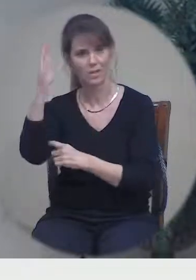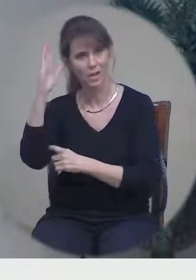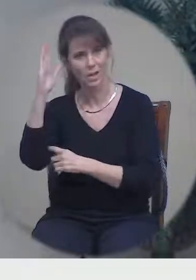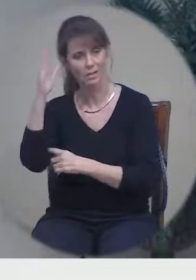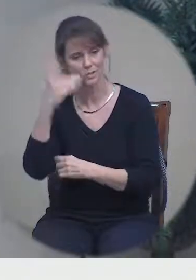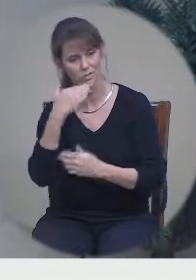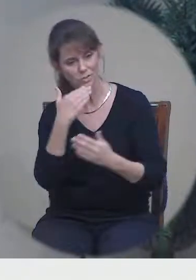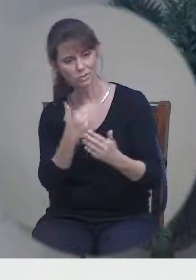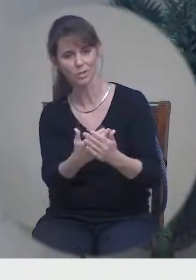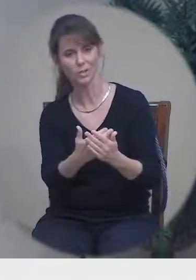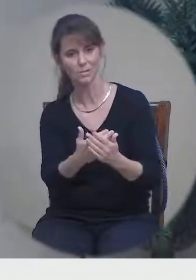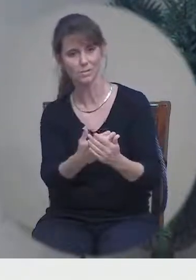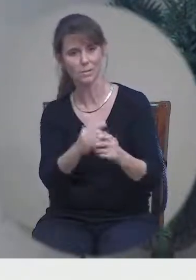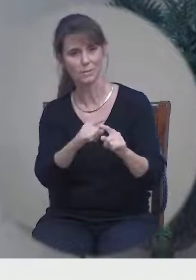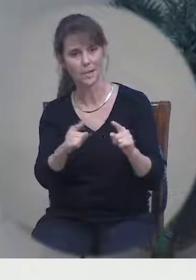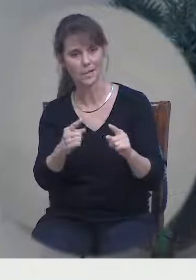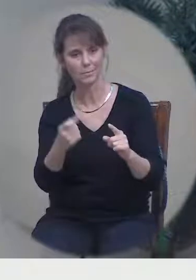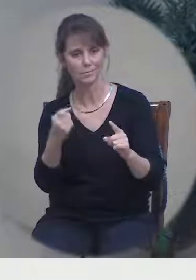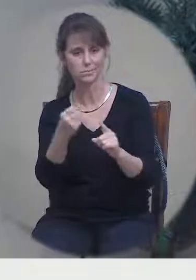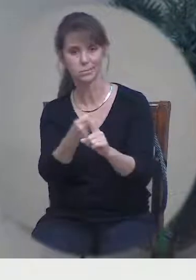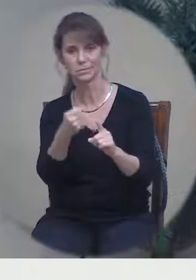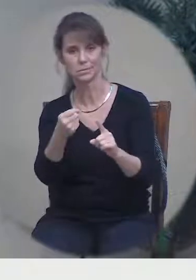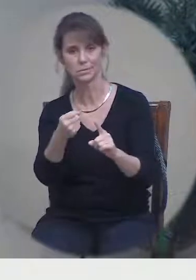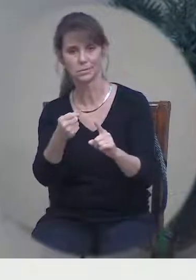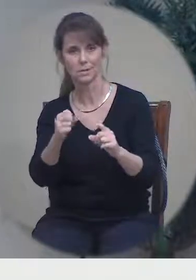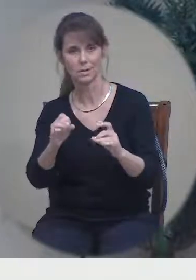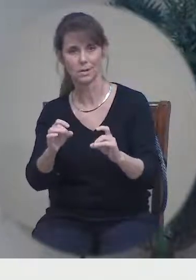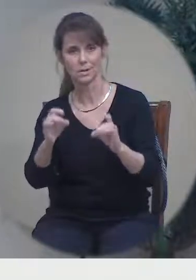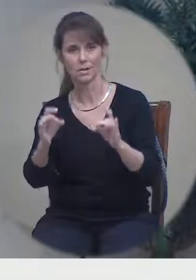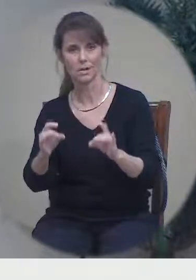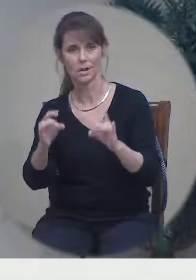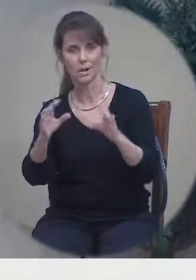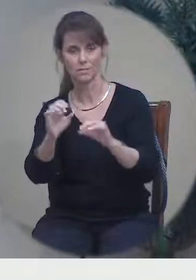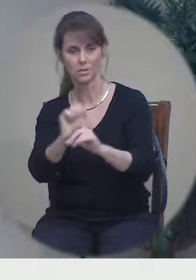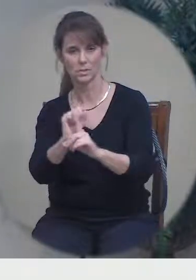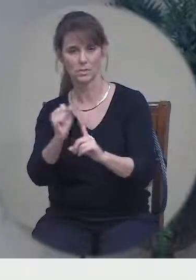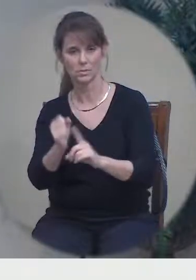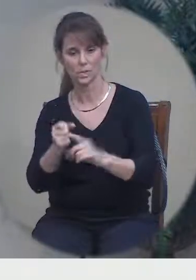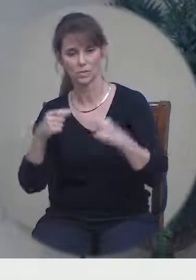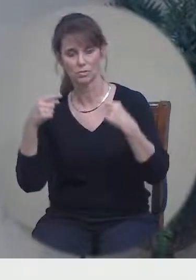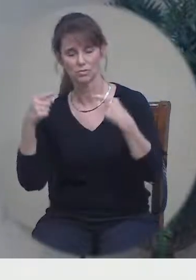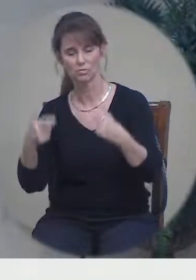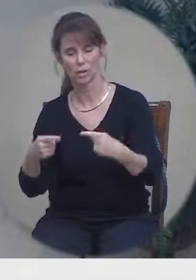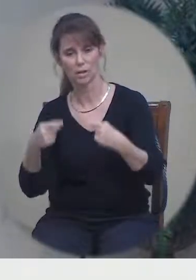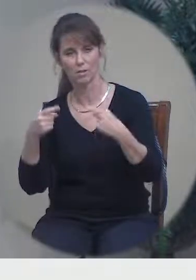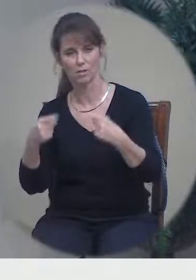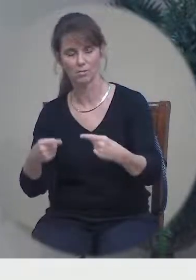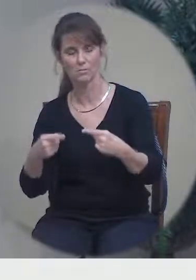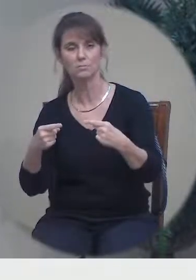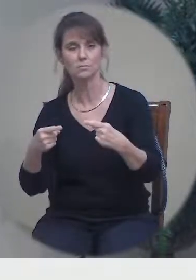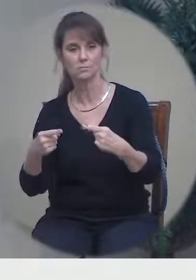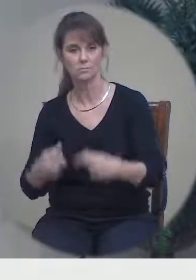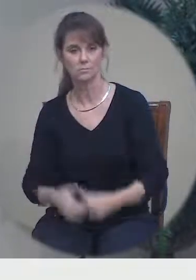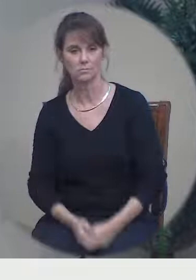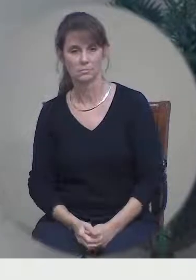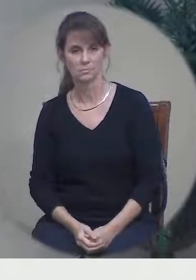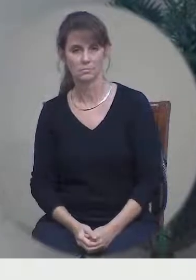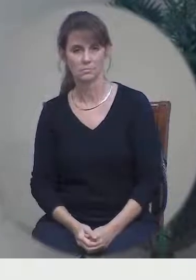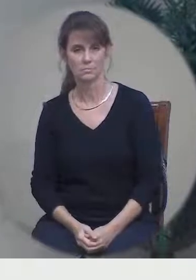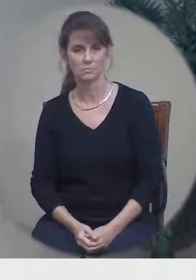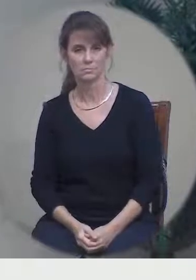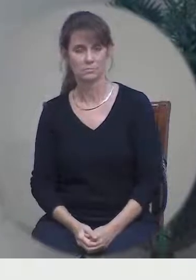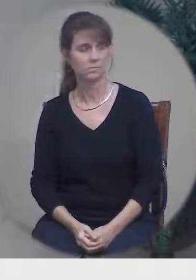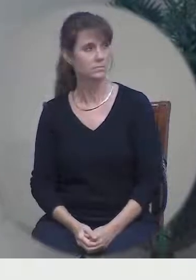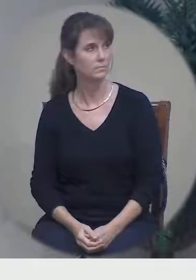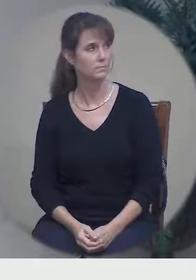and he undergoes trials. Pretty severe trial. I mean, I